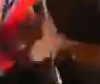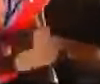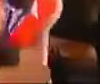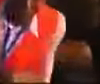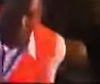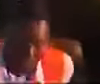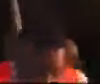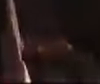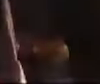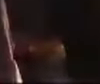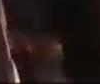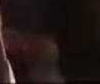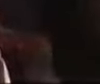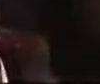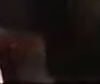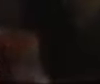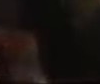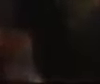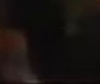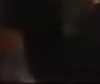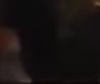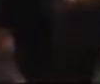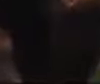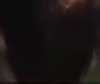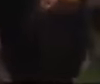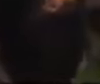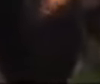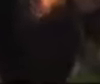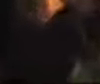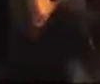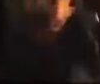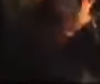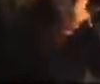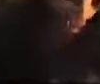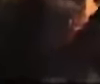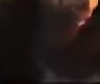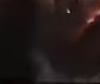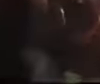witchcraft, every orchestration. Please help